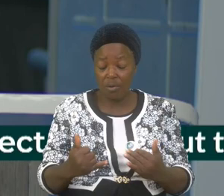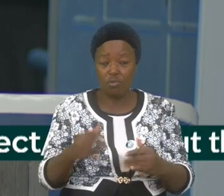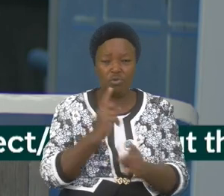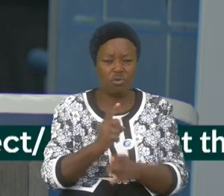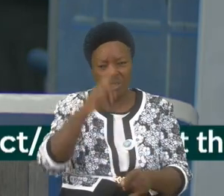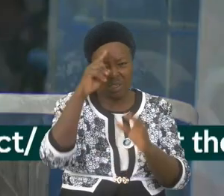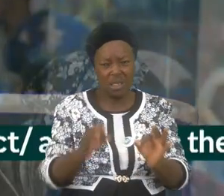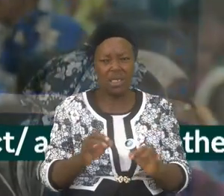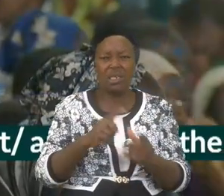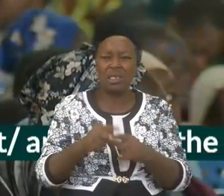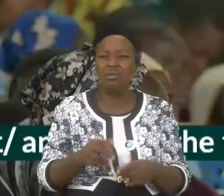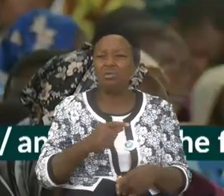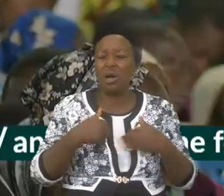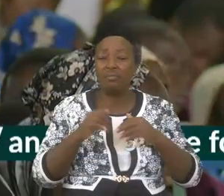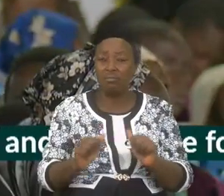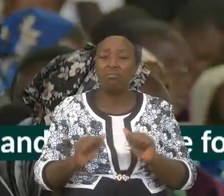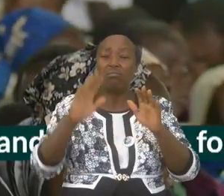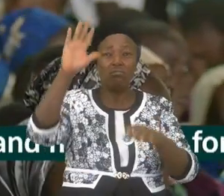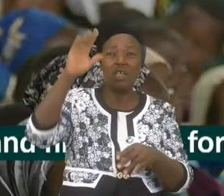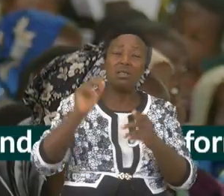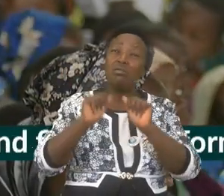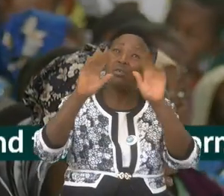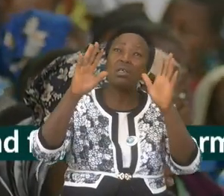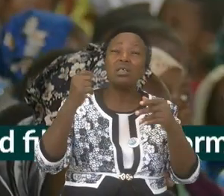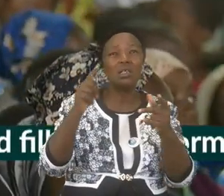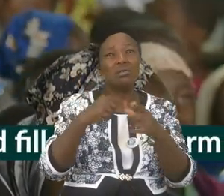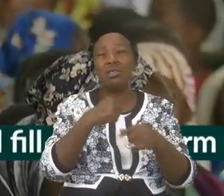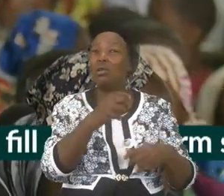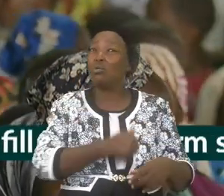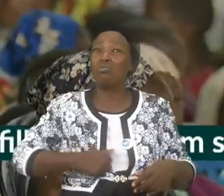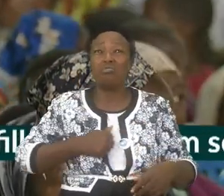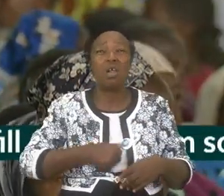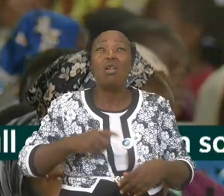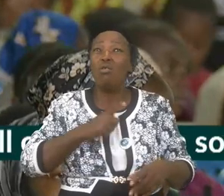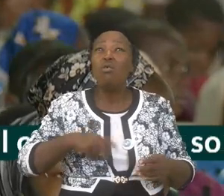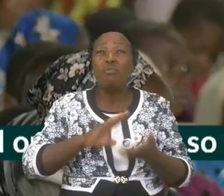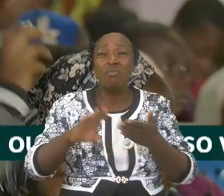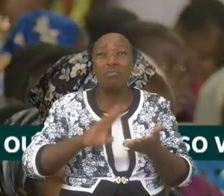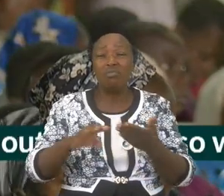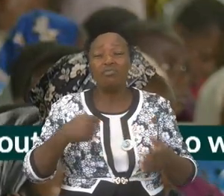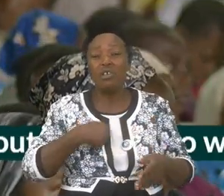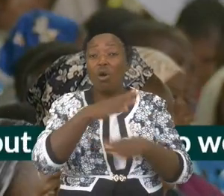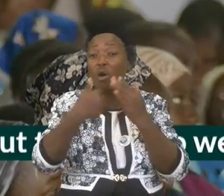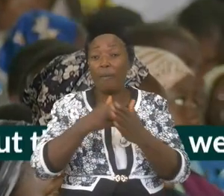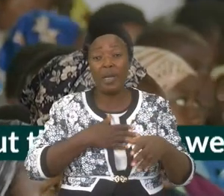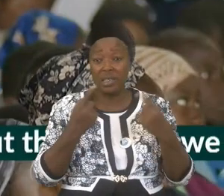Give all the information correctly to those counselors attending to you.